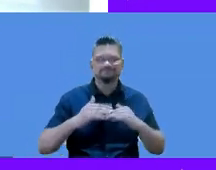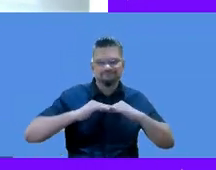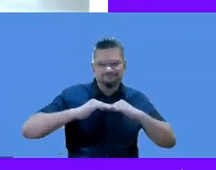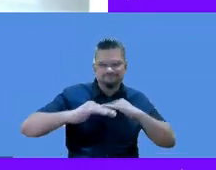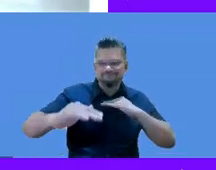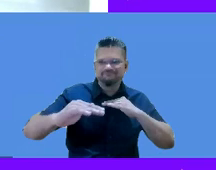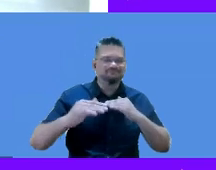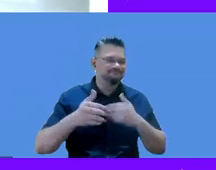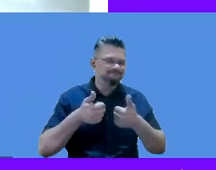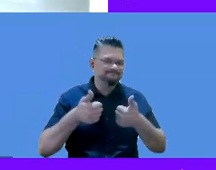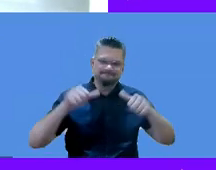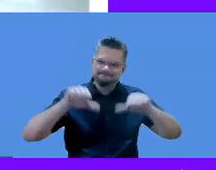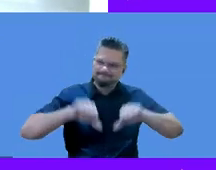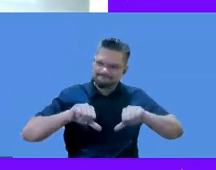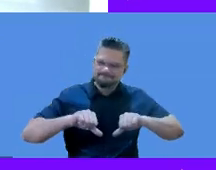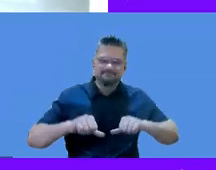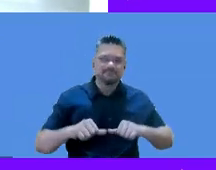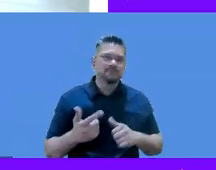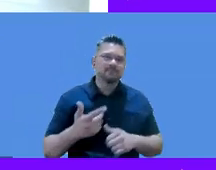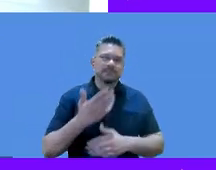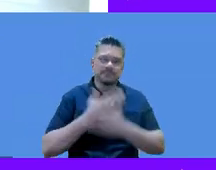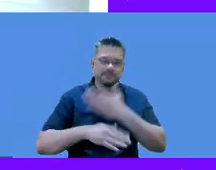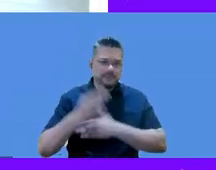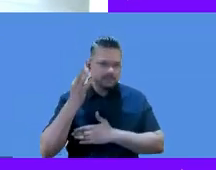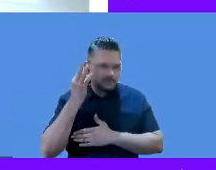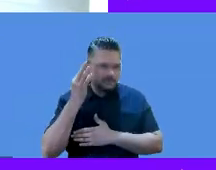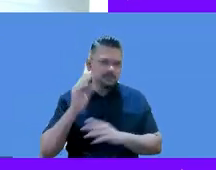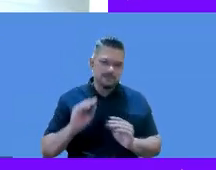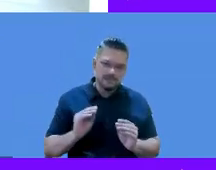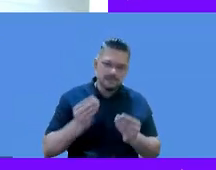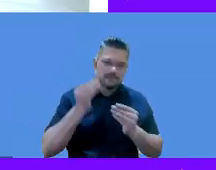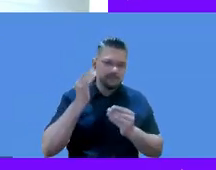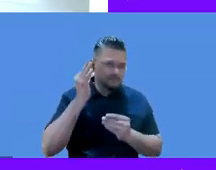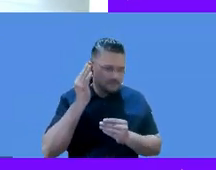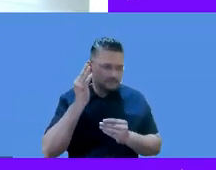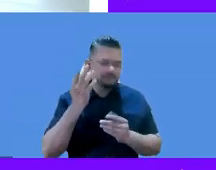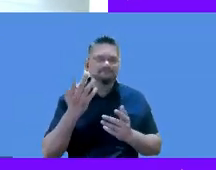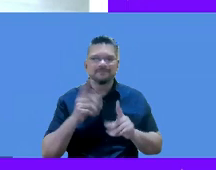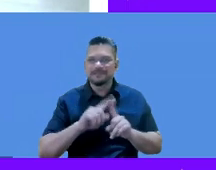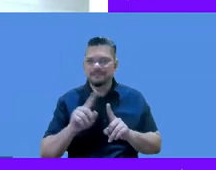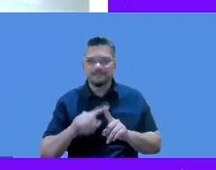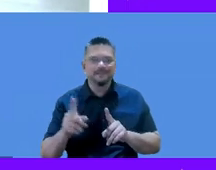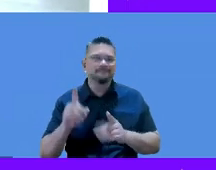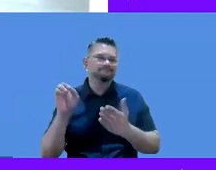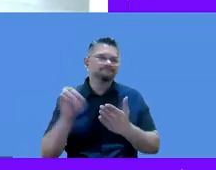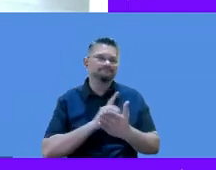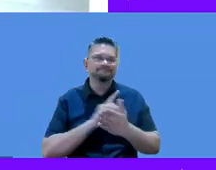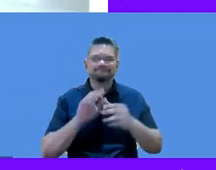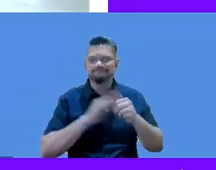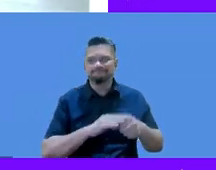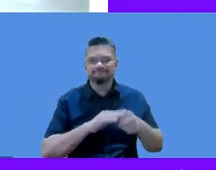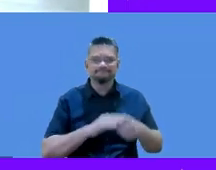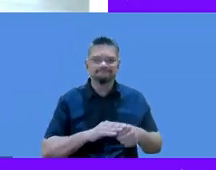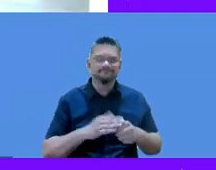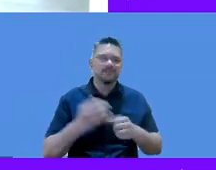with disabilities, particularly physical ailments, feeling discriminated against, and buses not always accessible, and a lack of provision